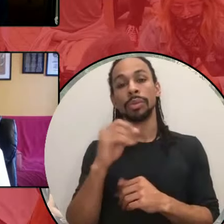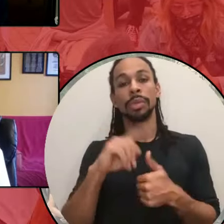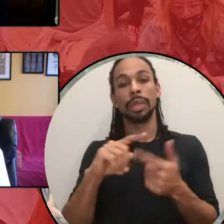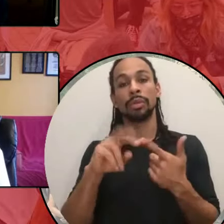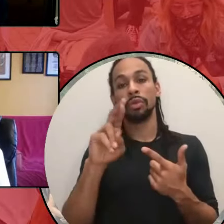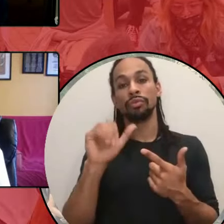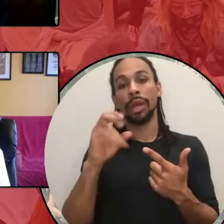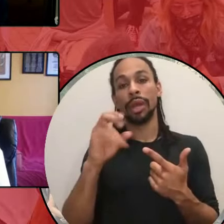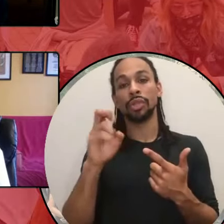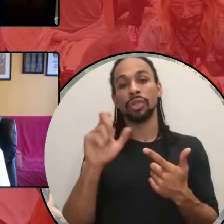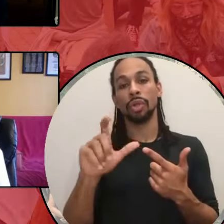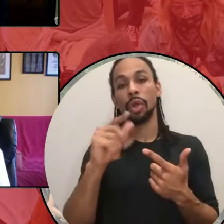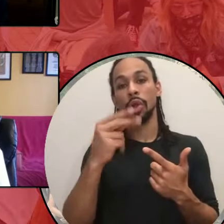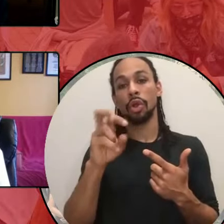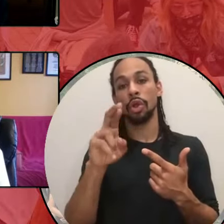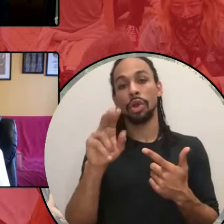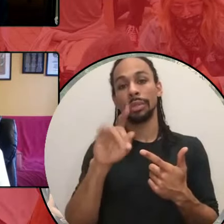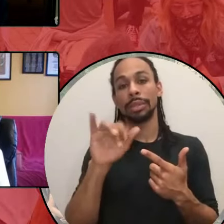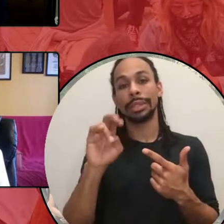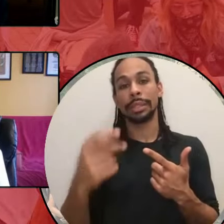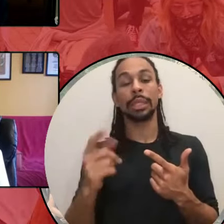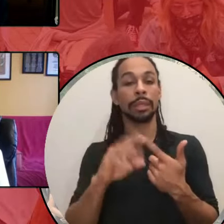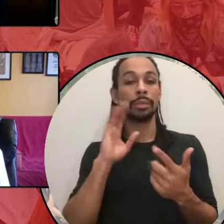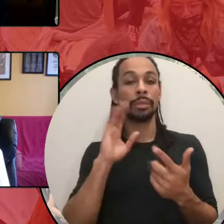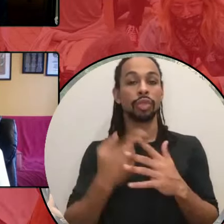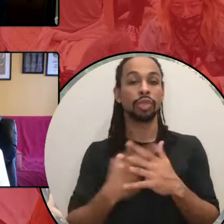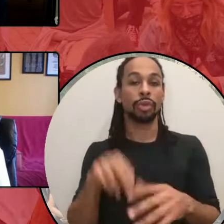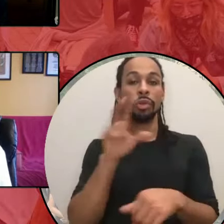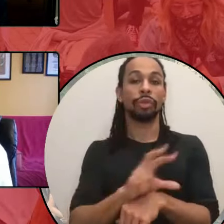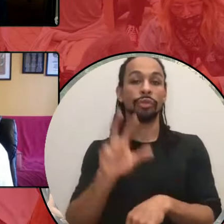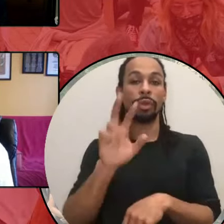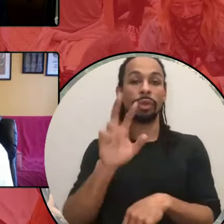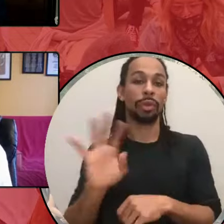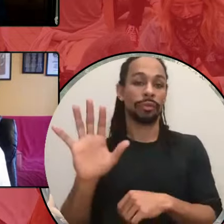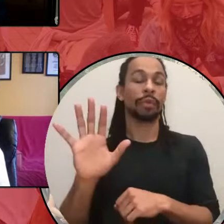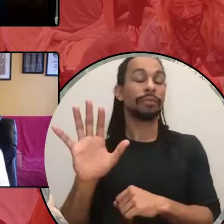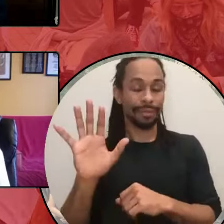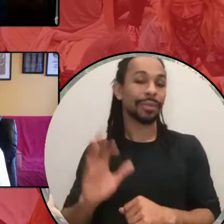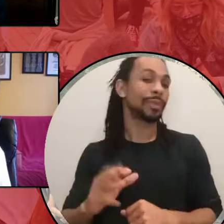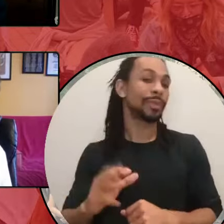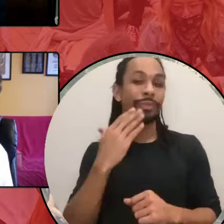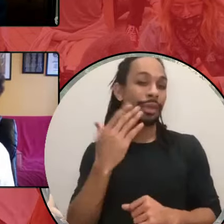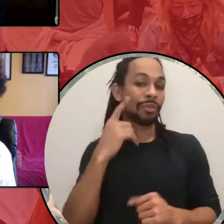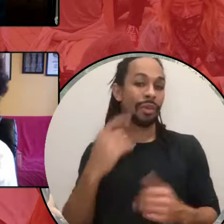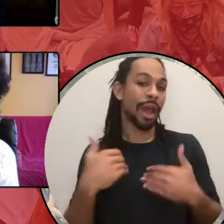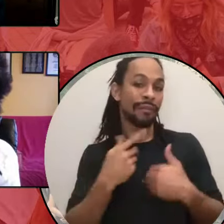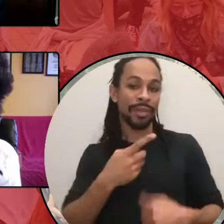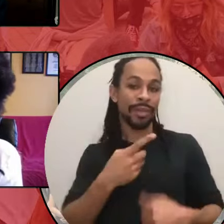That's going to start at 3:45. Thank you for having us, and thank you for having me.